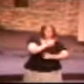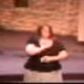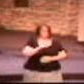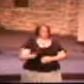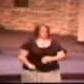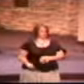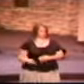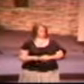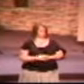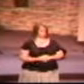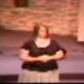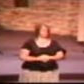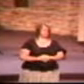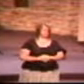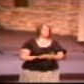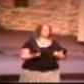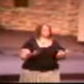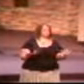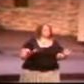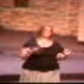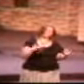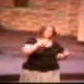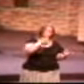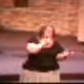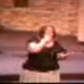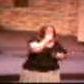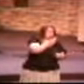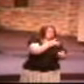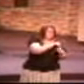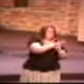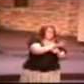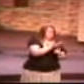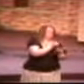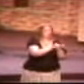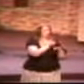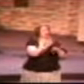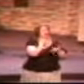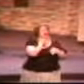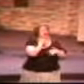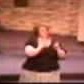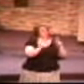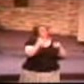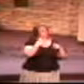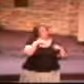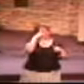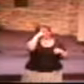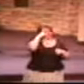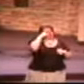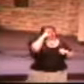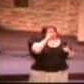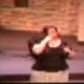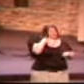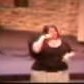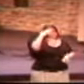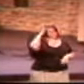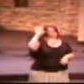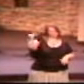king which really had an interesting effect on those who thought they had God figured out